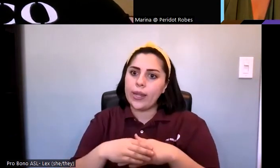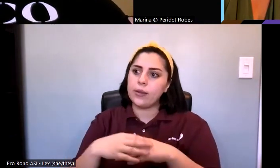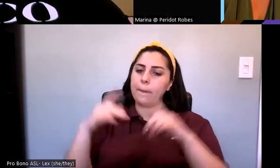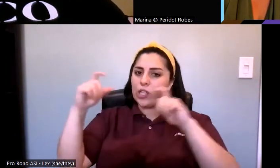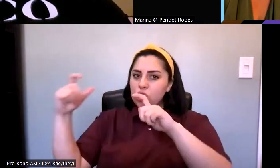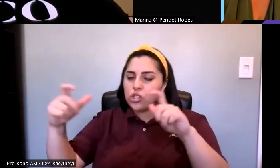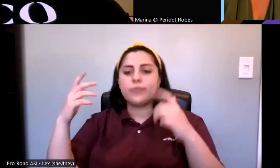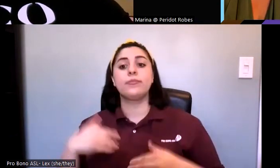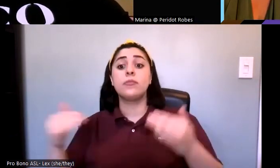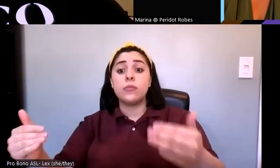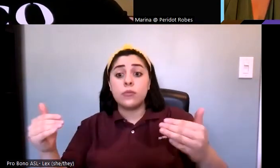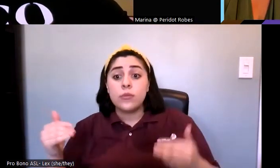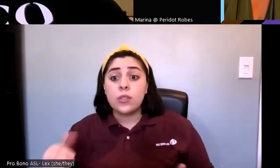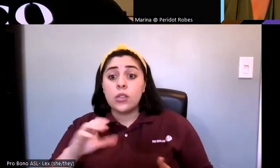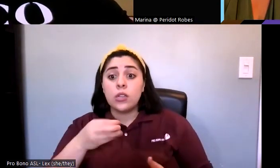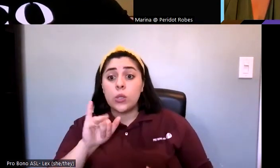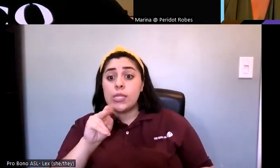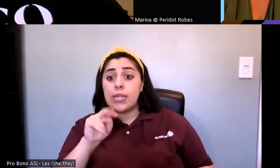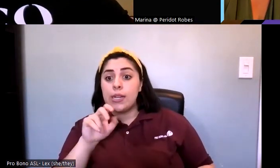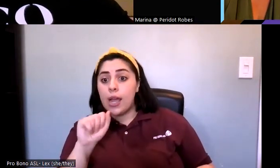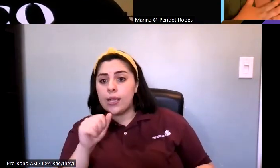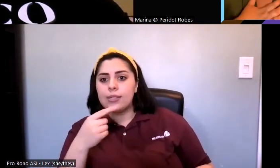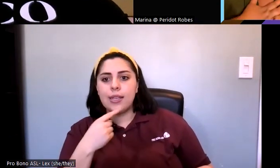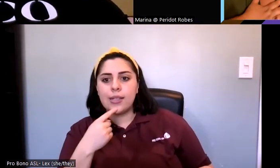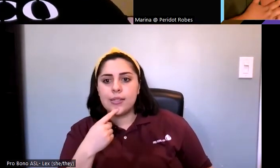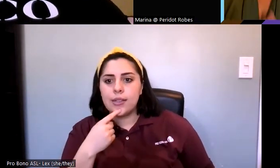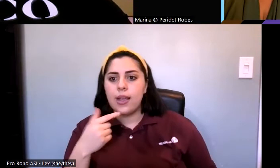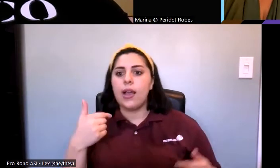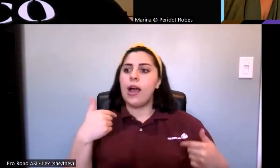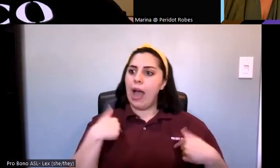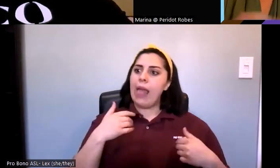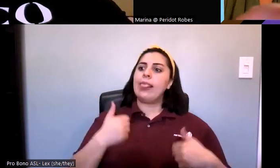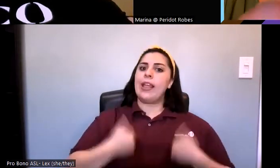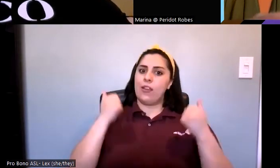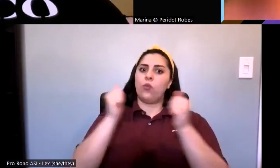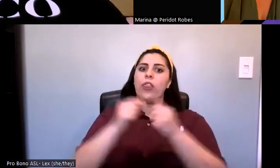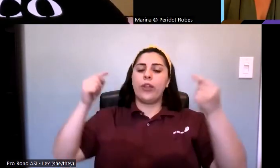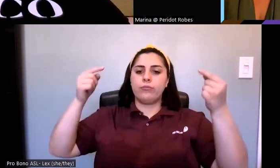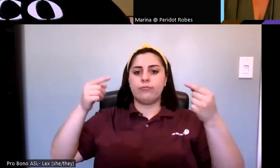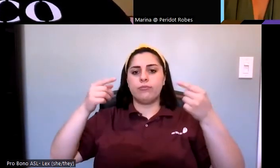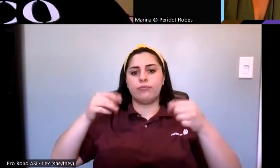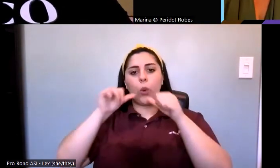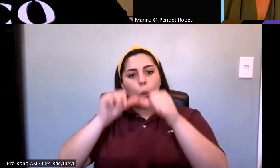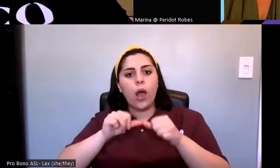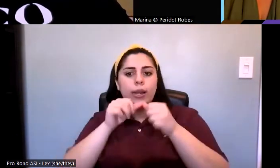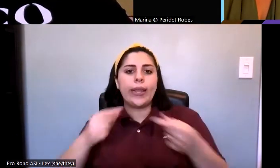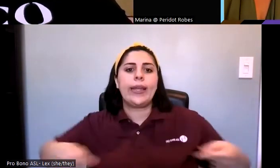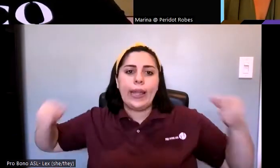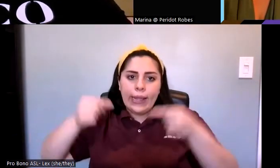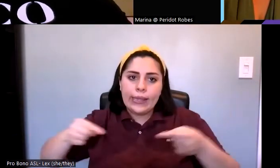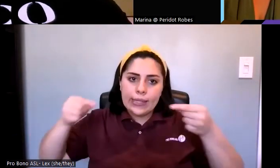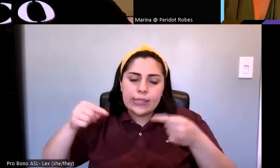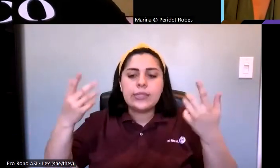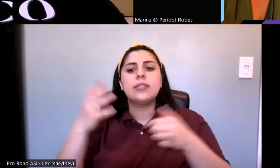with chronic illness, and I love my Peridot robe. It's perfect for when I just can't with getting dressed, but also need to be clothed and want to feel